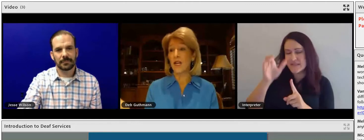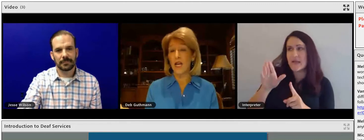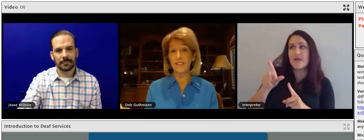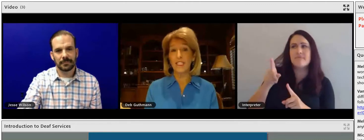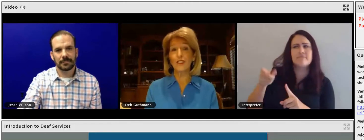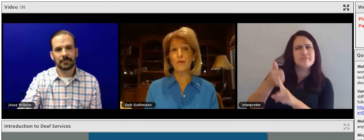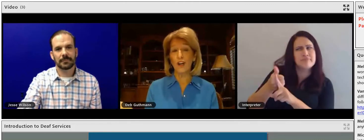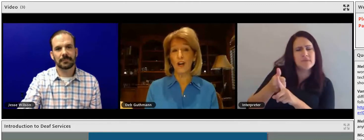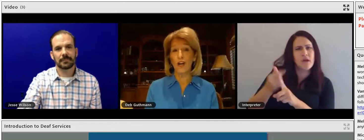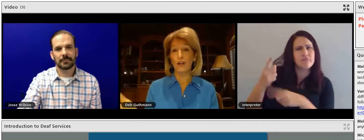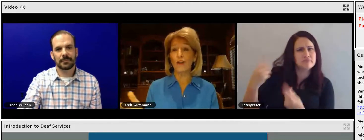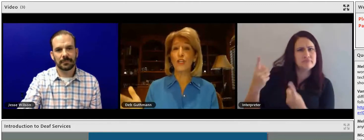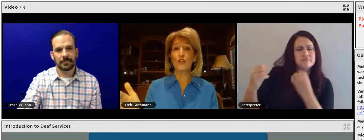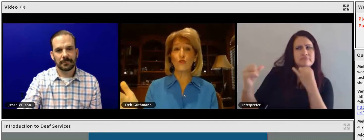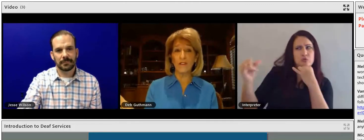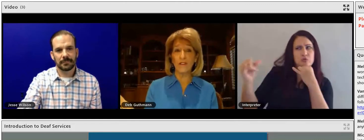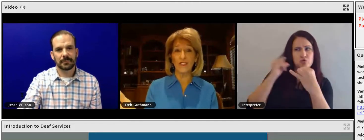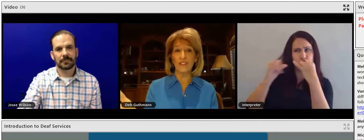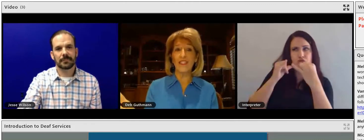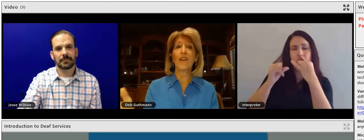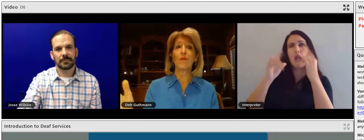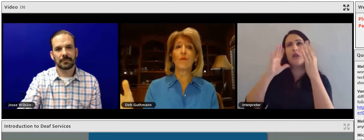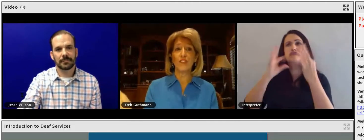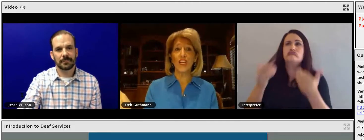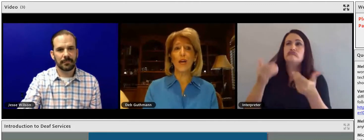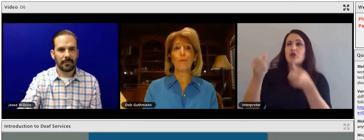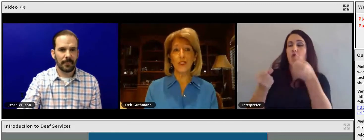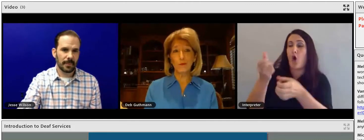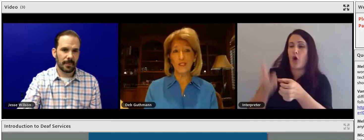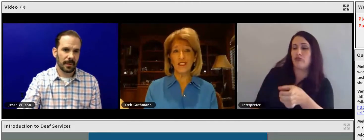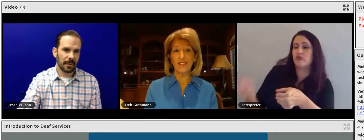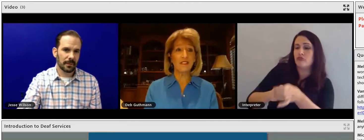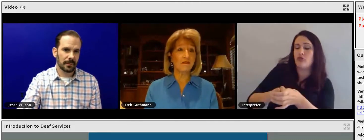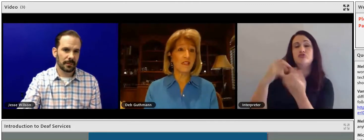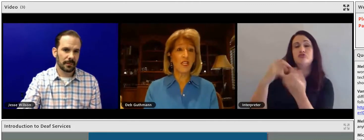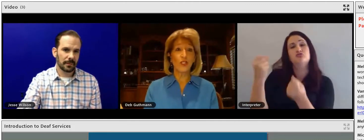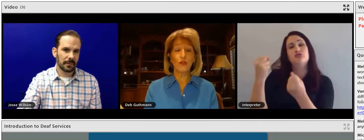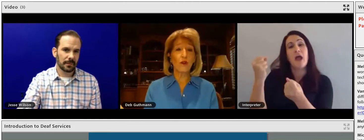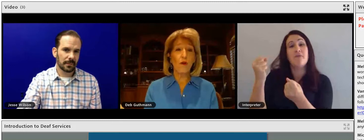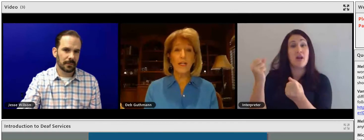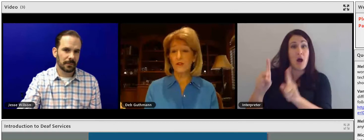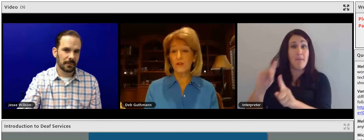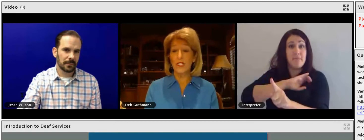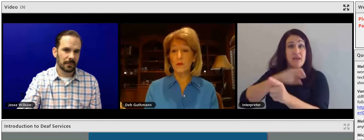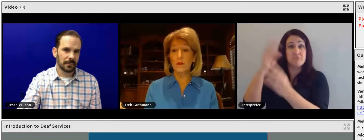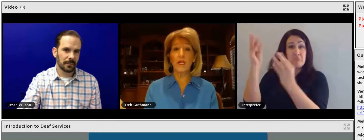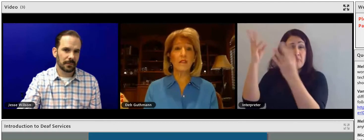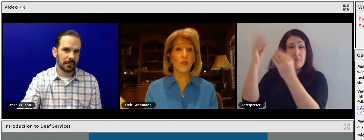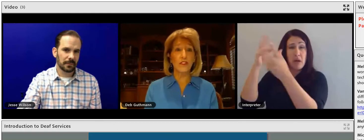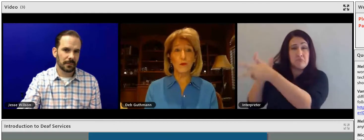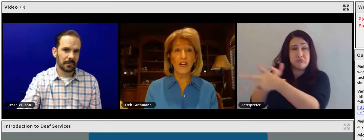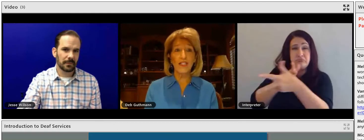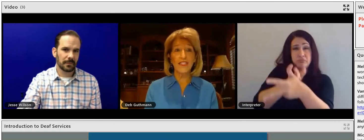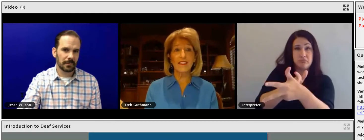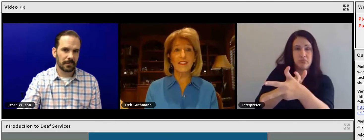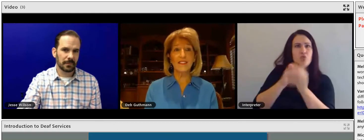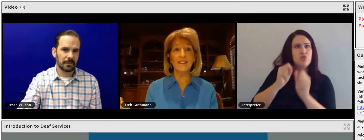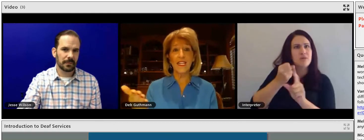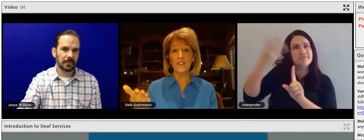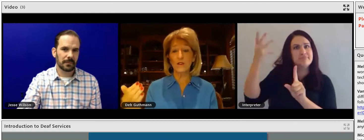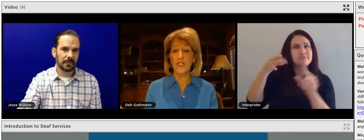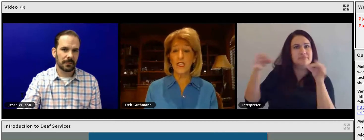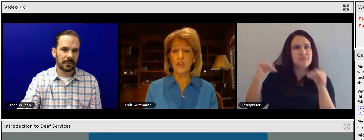been drinking, gotten into a car, driven, been stopped by the police, you could go on to explain